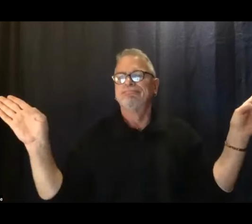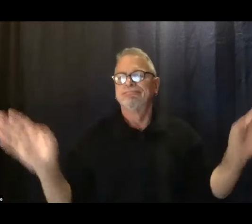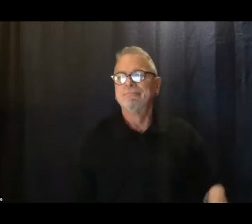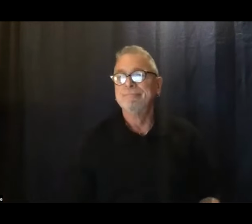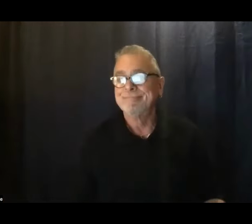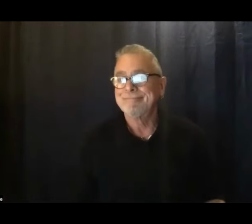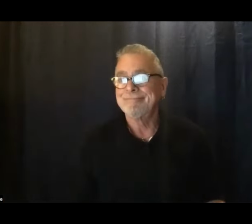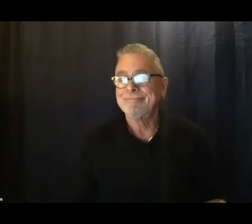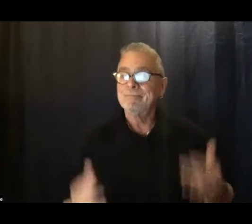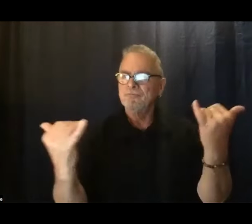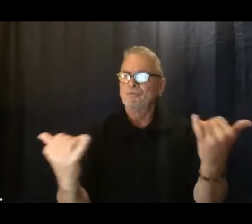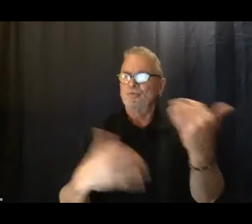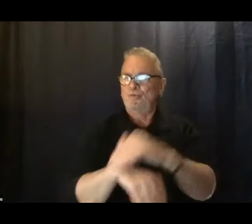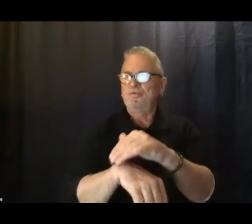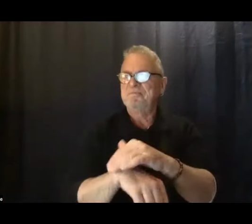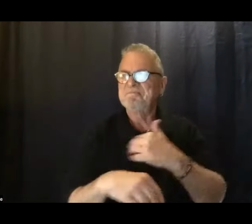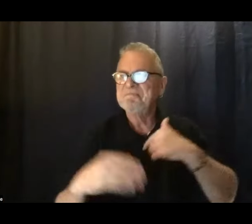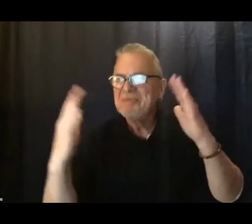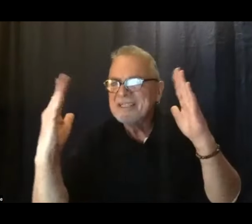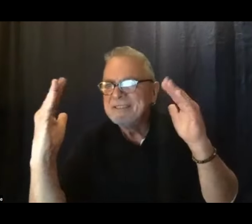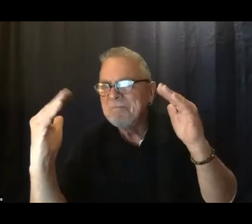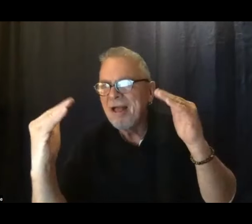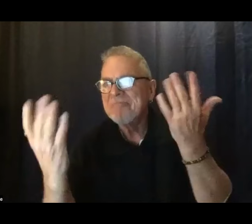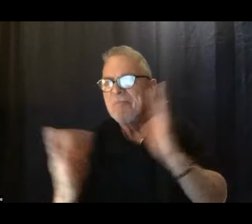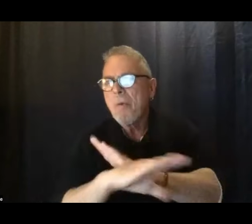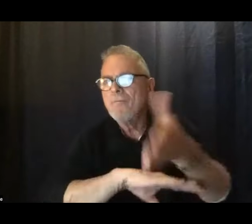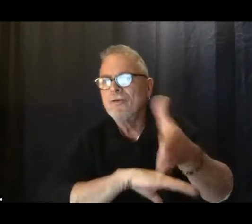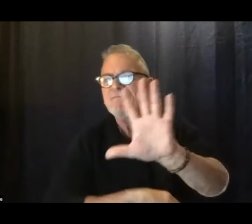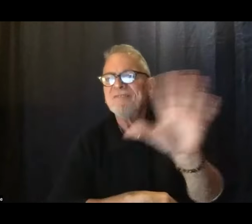not just fingerspelling that we want. There's a lot more to it, right?